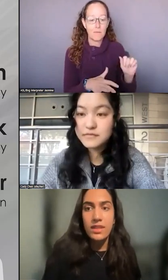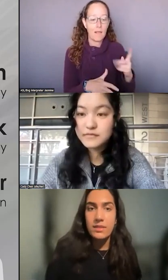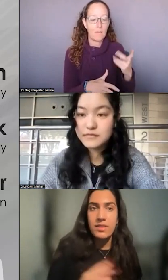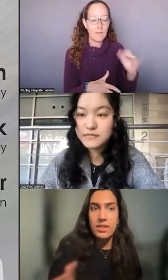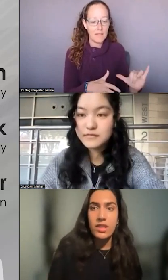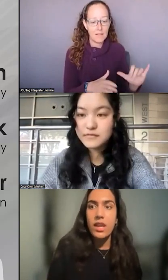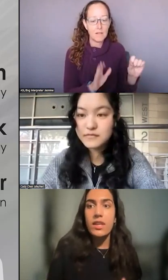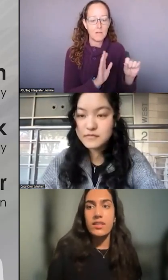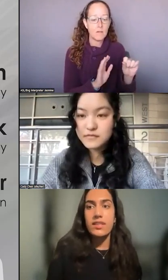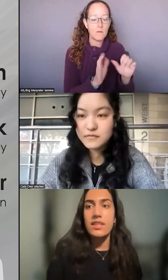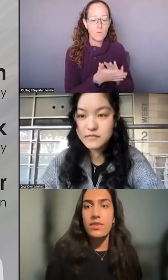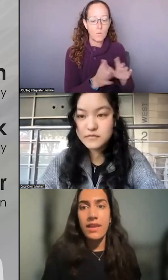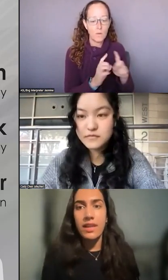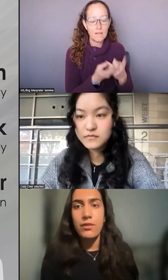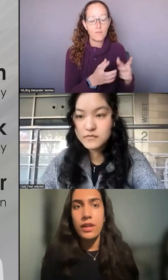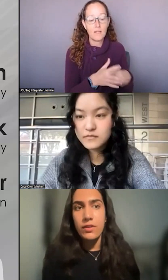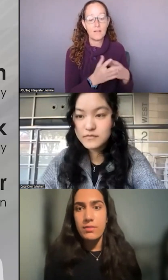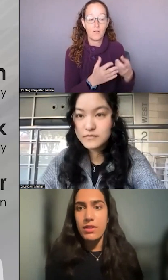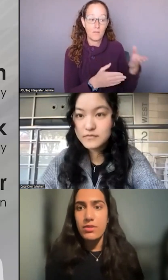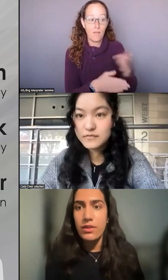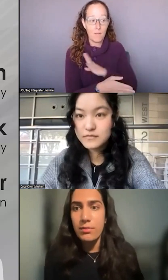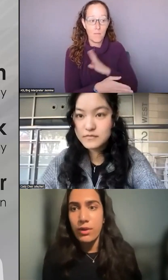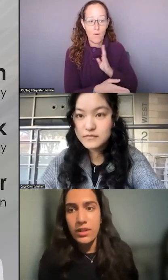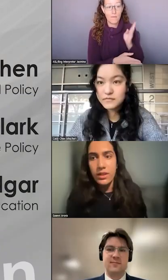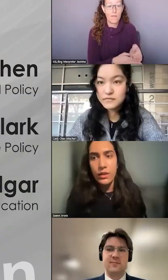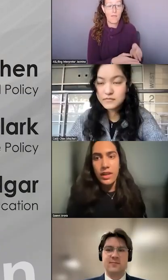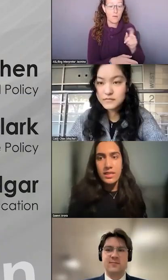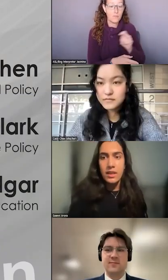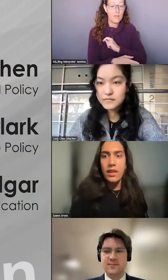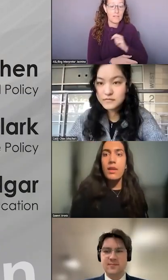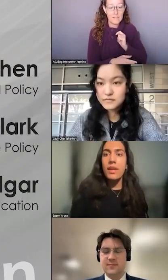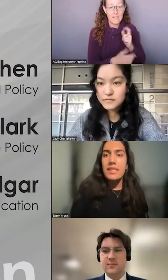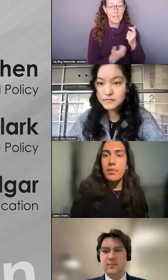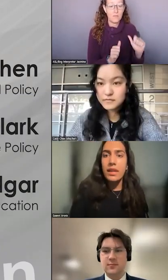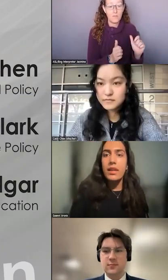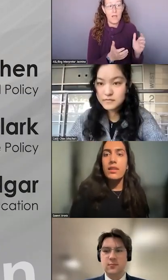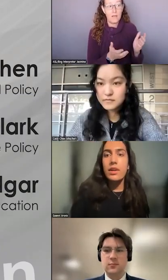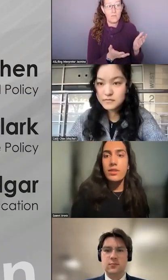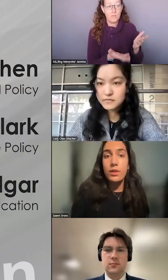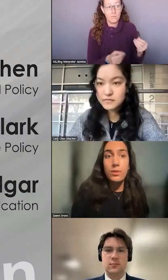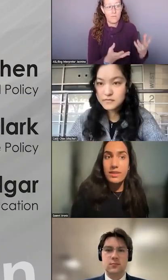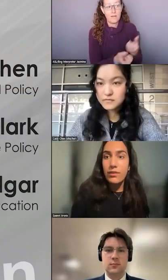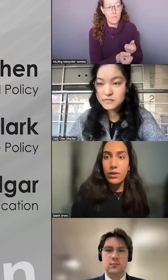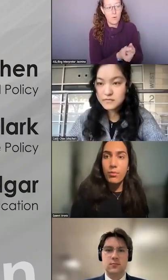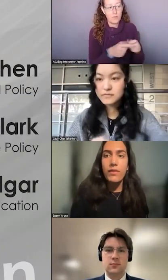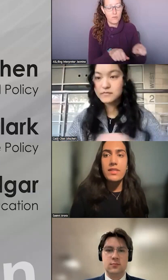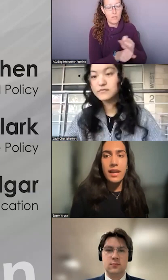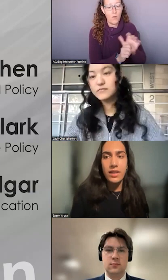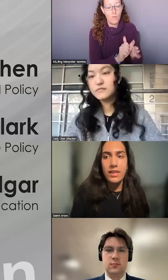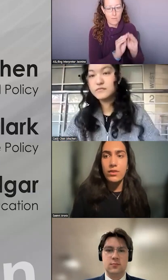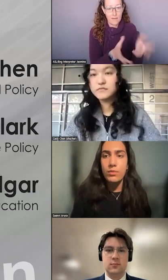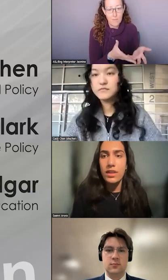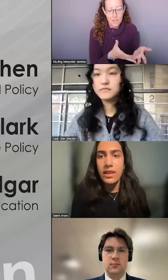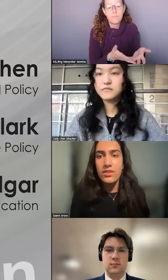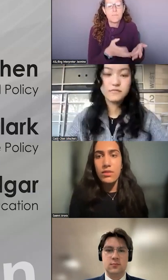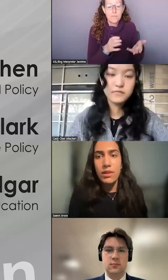trustee, using his position to successfully advocate for increased mental health supports during the COVID-19 pandemic. Leo has worked with several nonprofits and